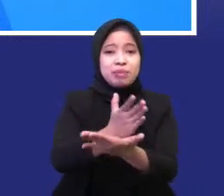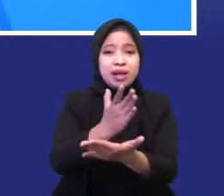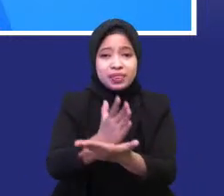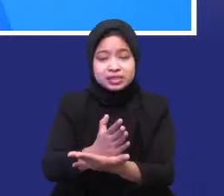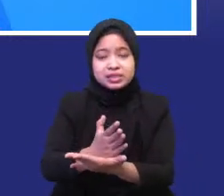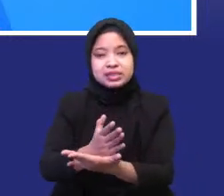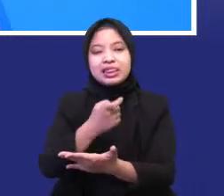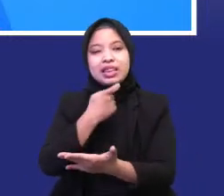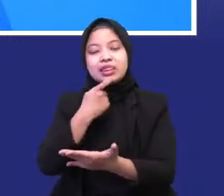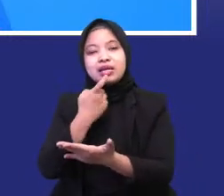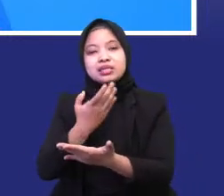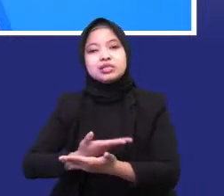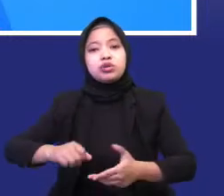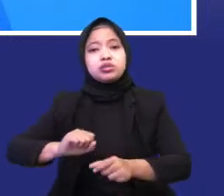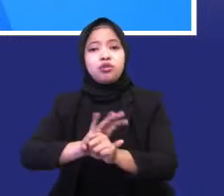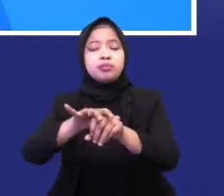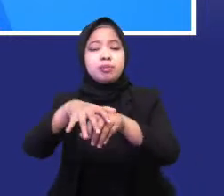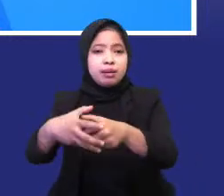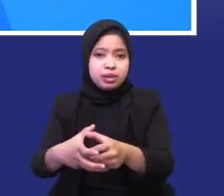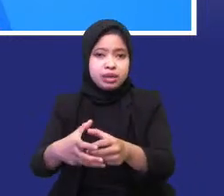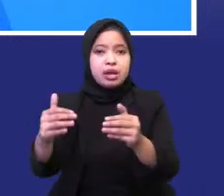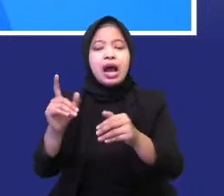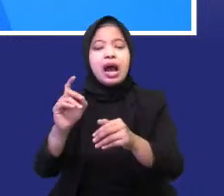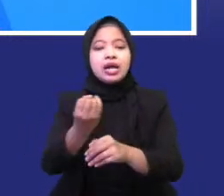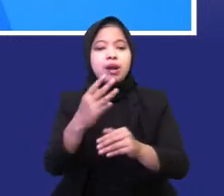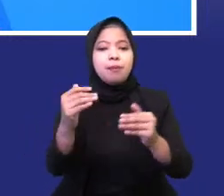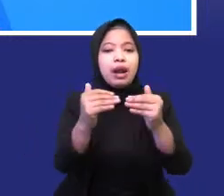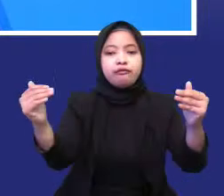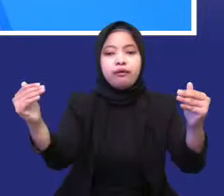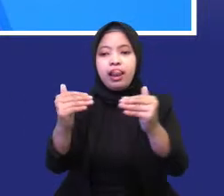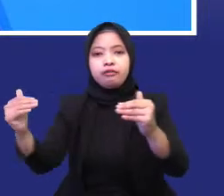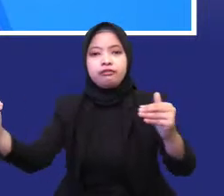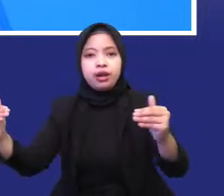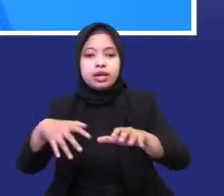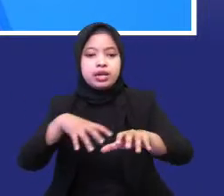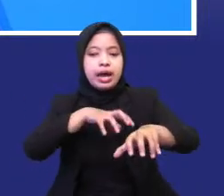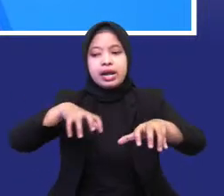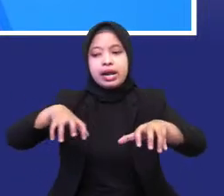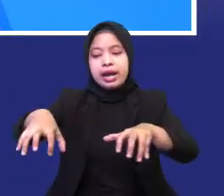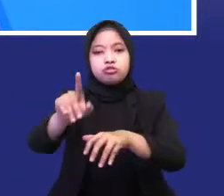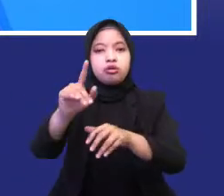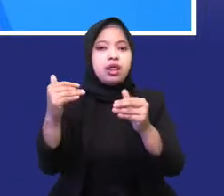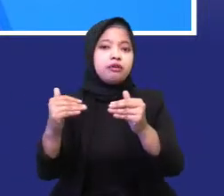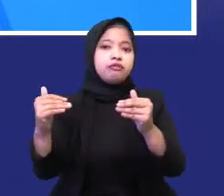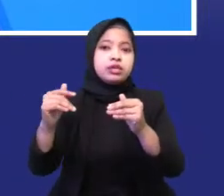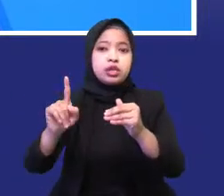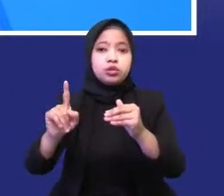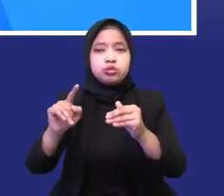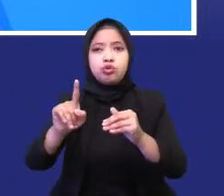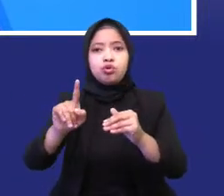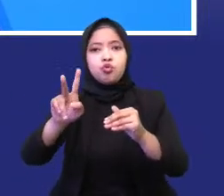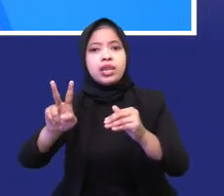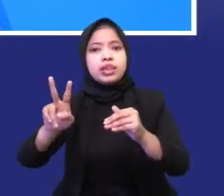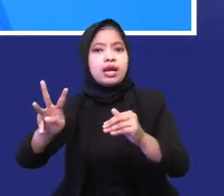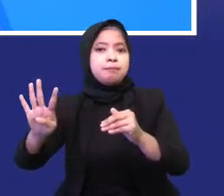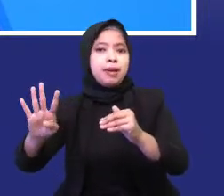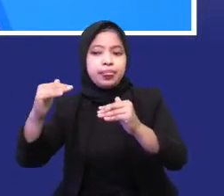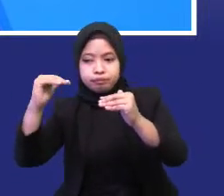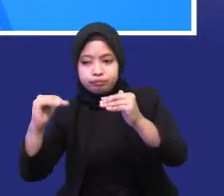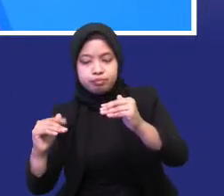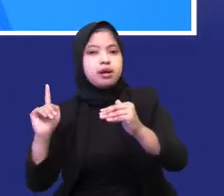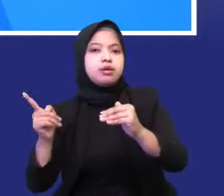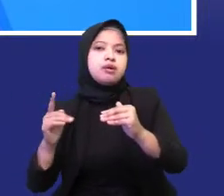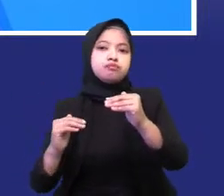to COVID-19 numbers, and increasing vaccinations coverage and rates. So thank